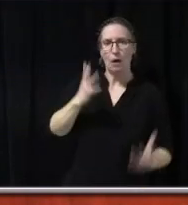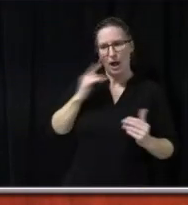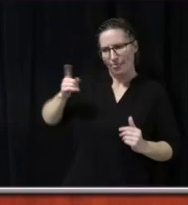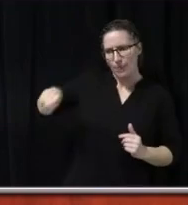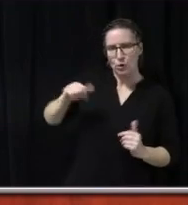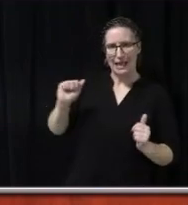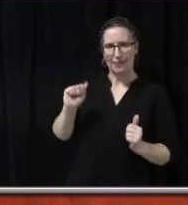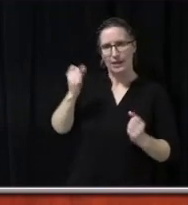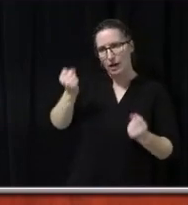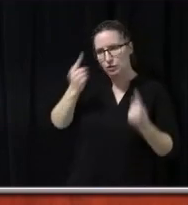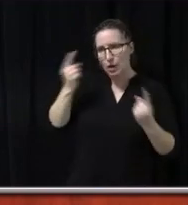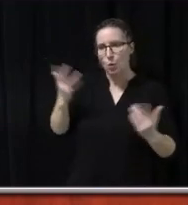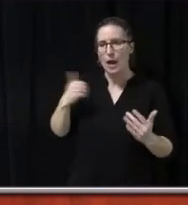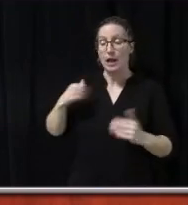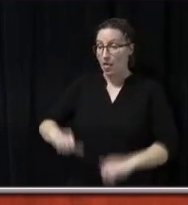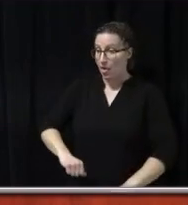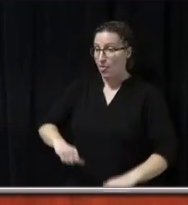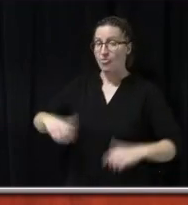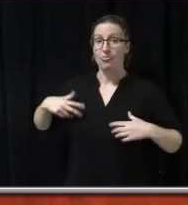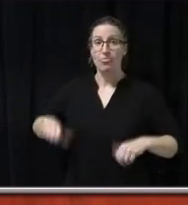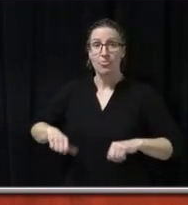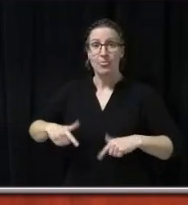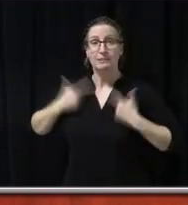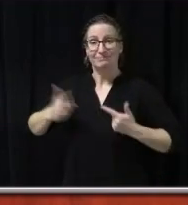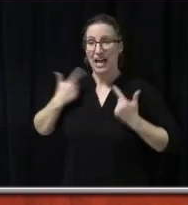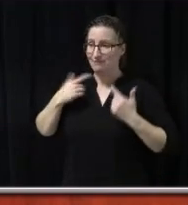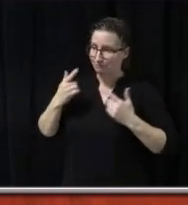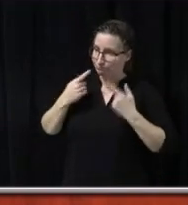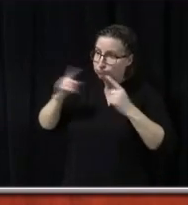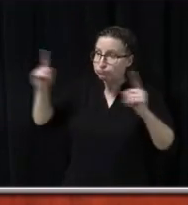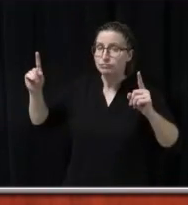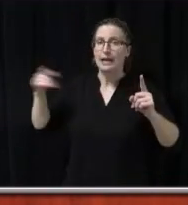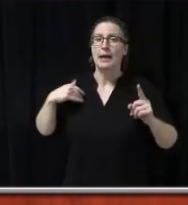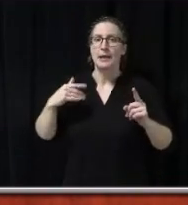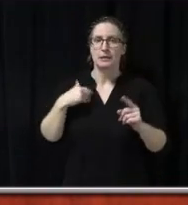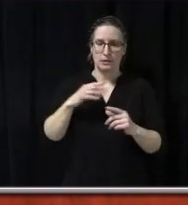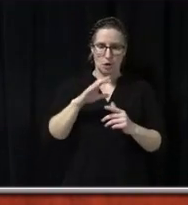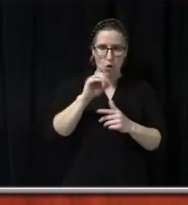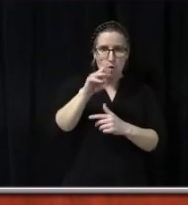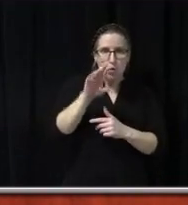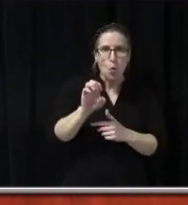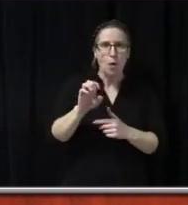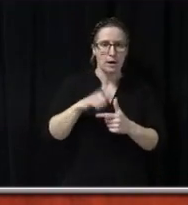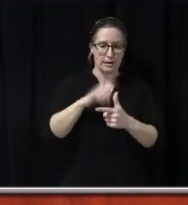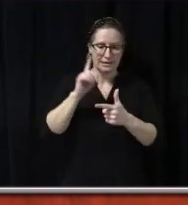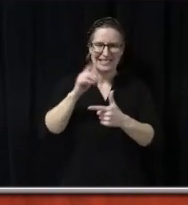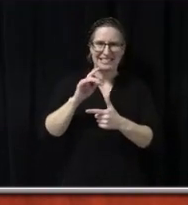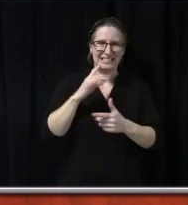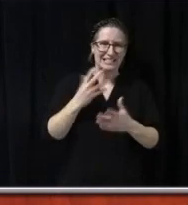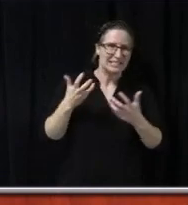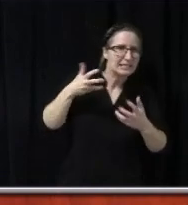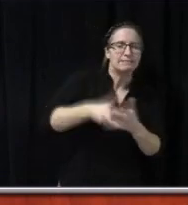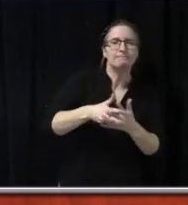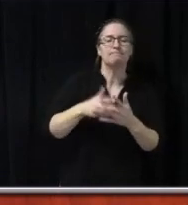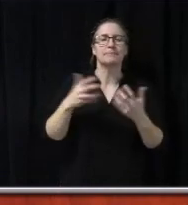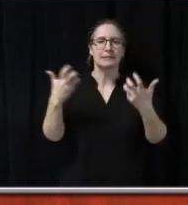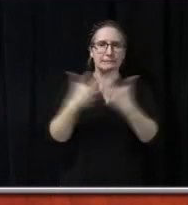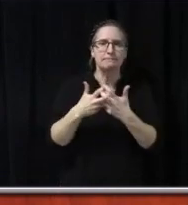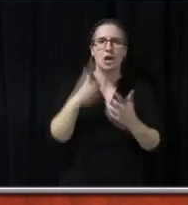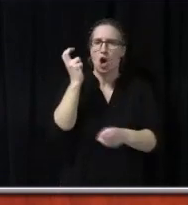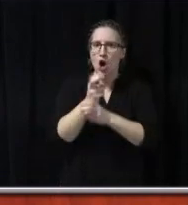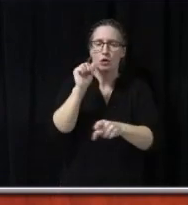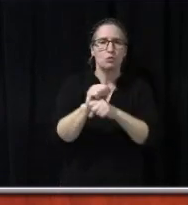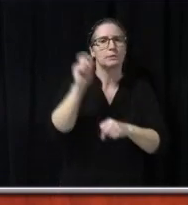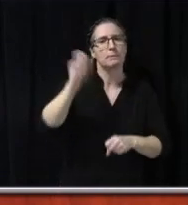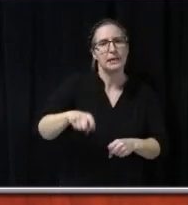athletes to understand that thriving in life comes from a commitment to core values, integrity, and hard work. Coaching gave me a